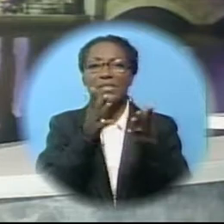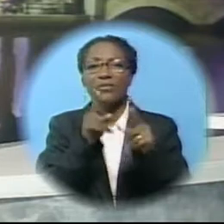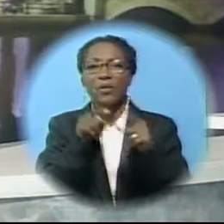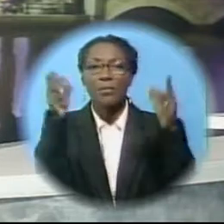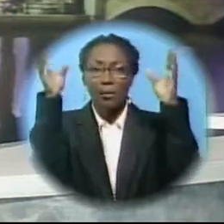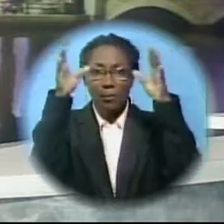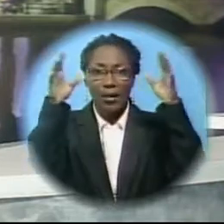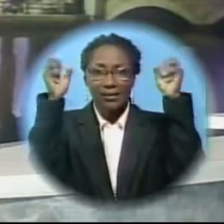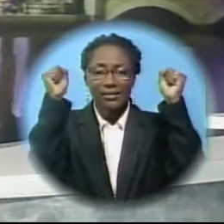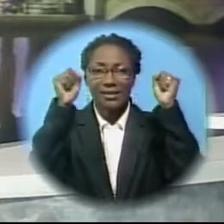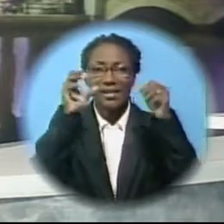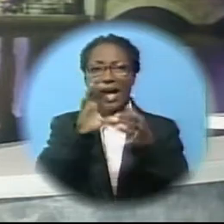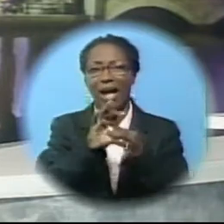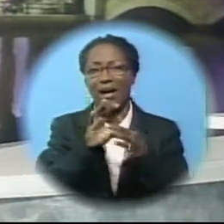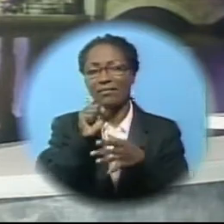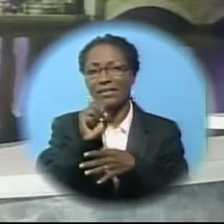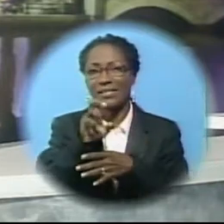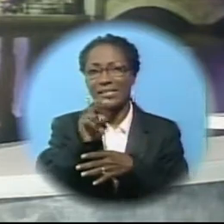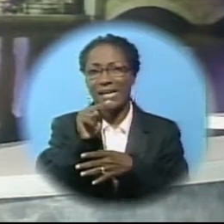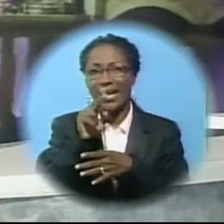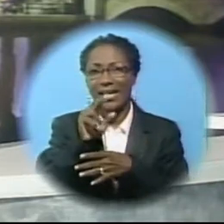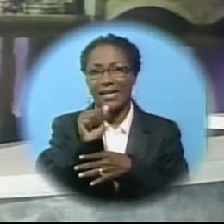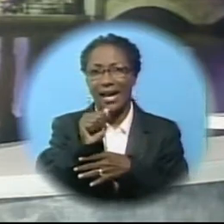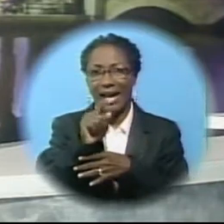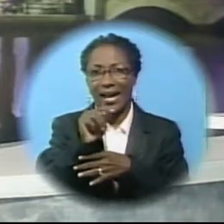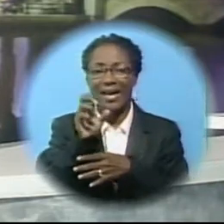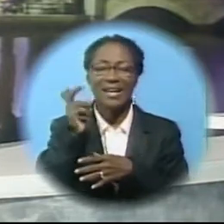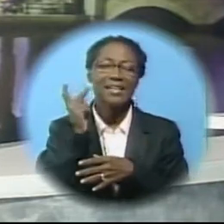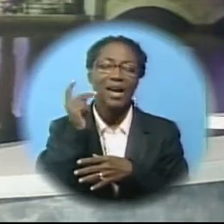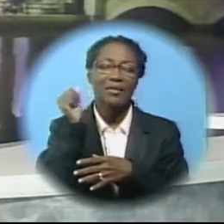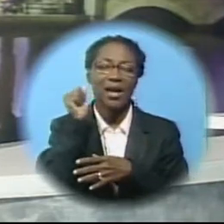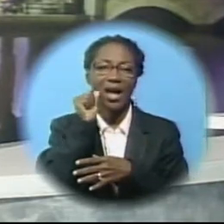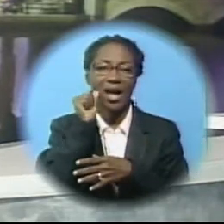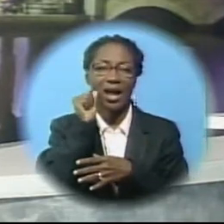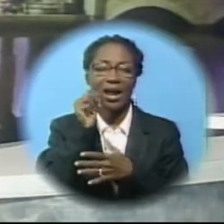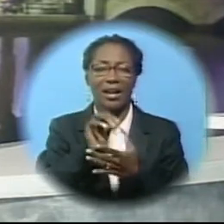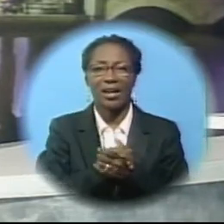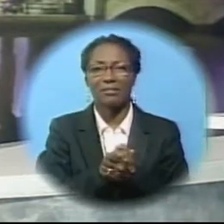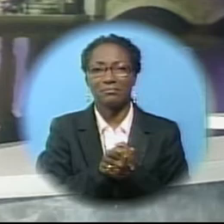Eiffel, as she addressed this morning's assembly. Ken Jerson has that story.